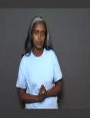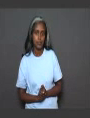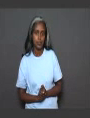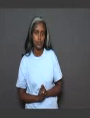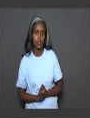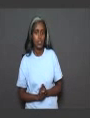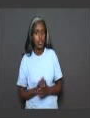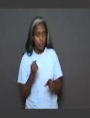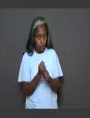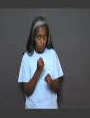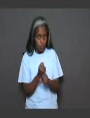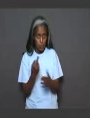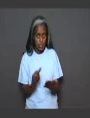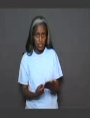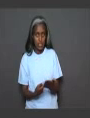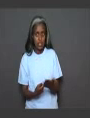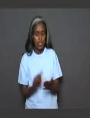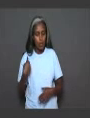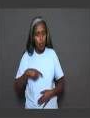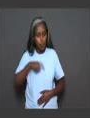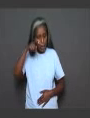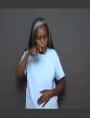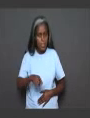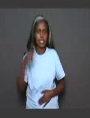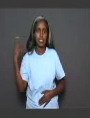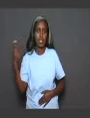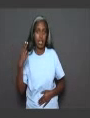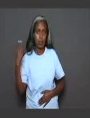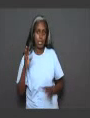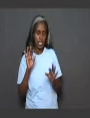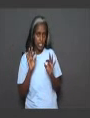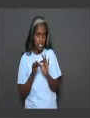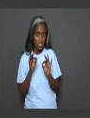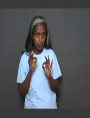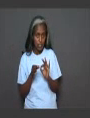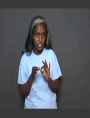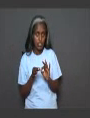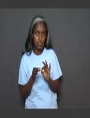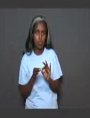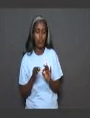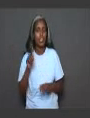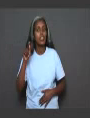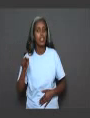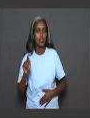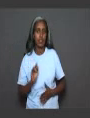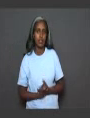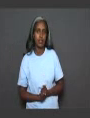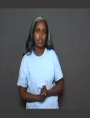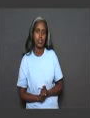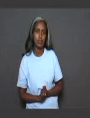To do this, we must apply the definition of a derivative.